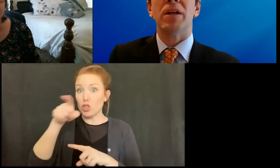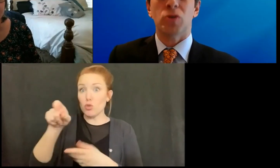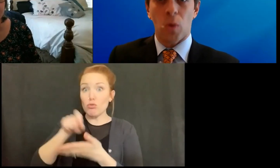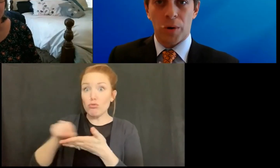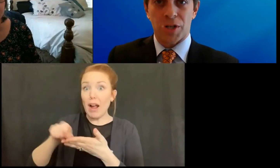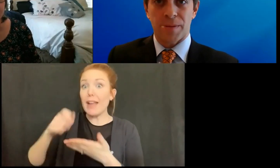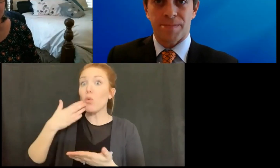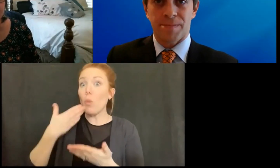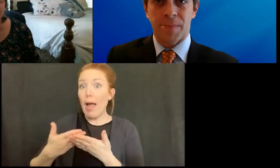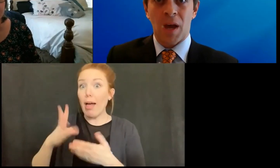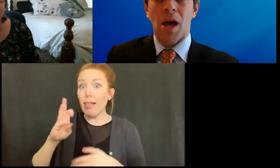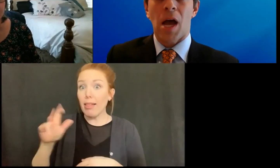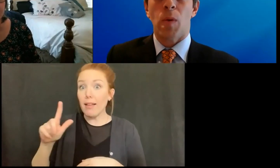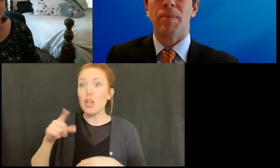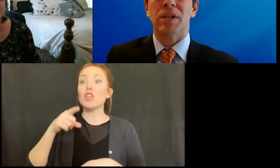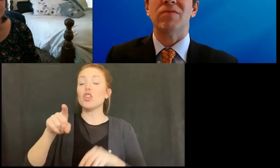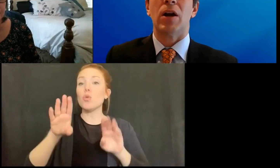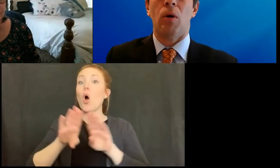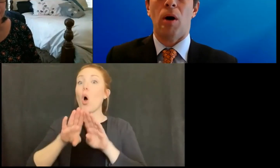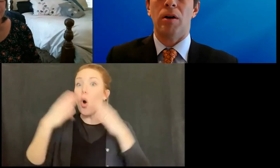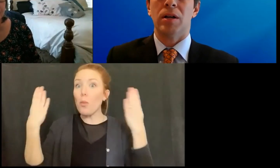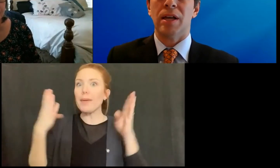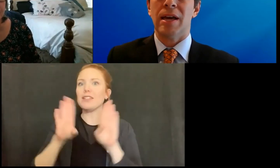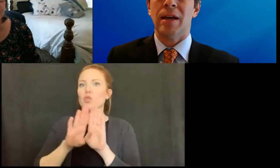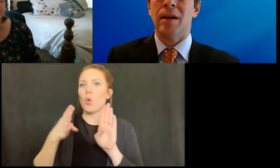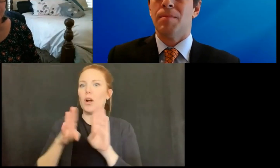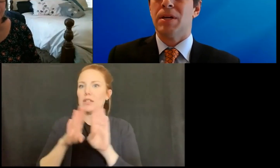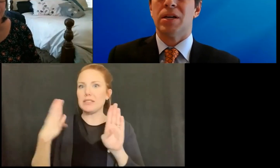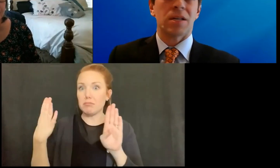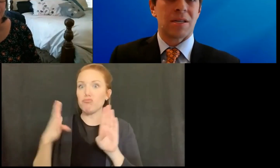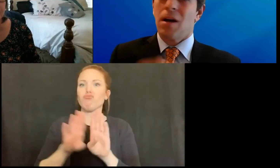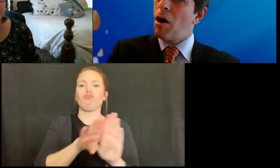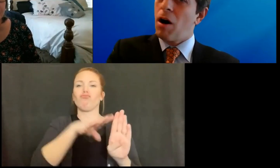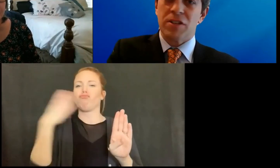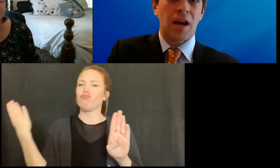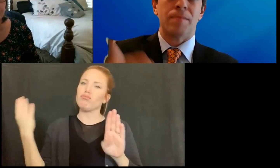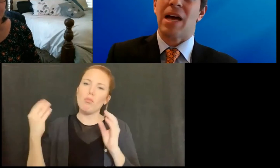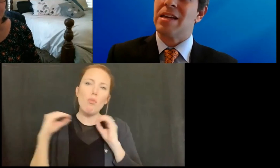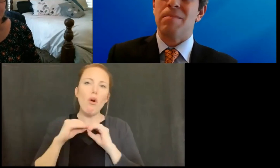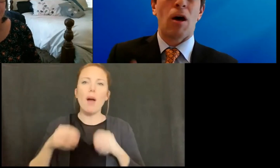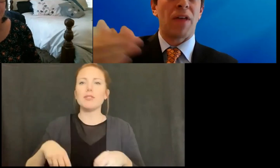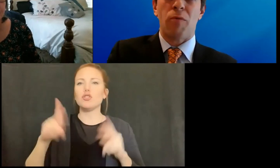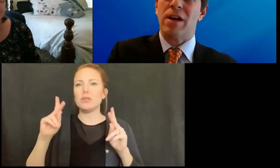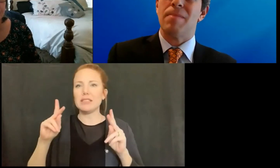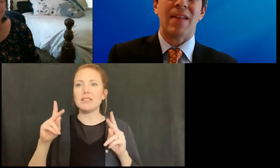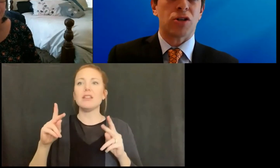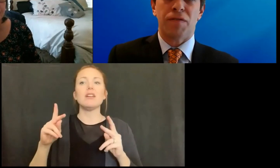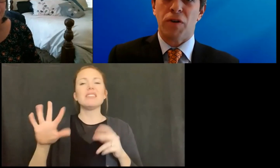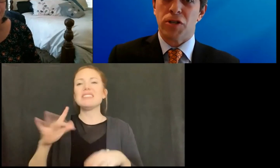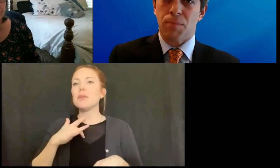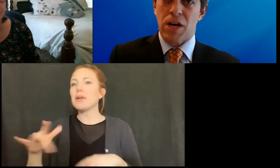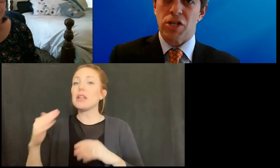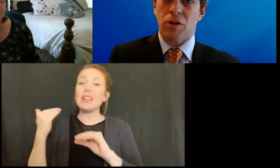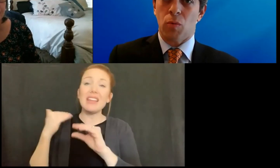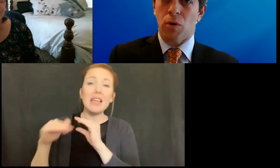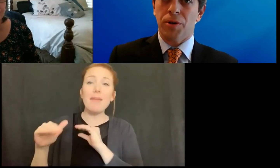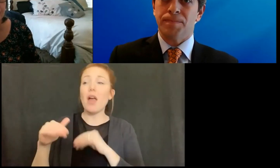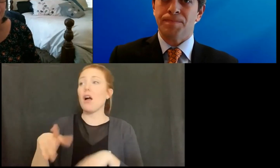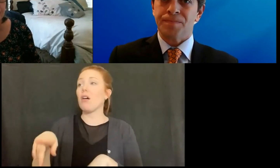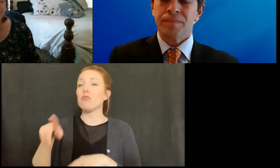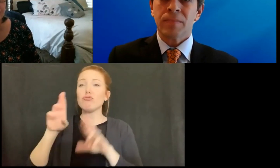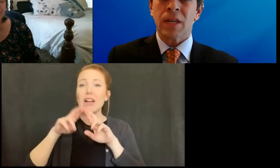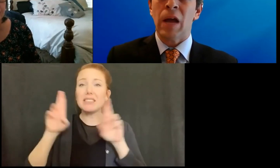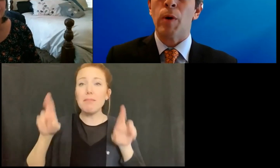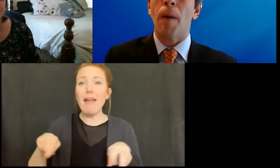you open doors. And we believe that wholeheartedly, because oftentimes that email, that resume, that's our first impression on the